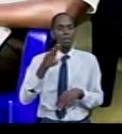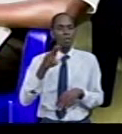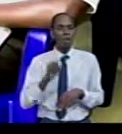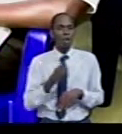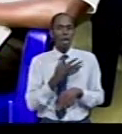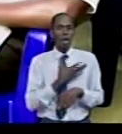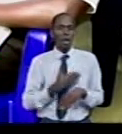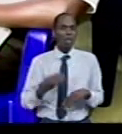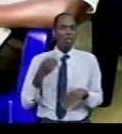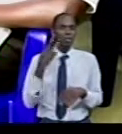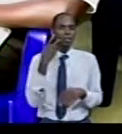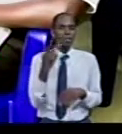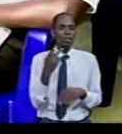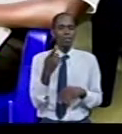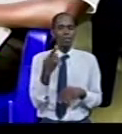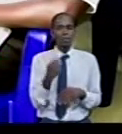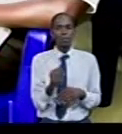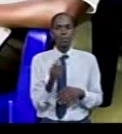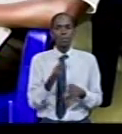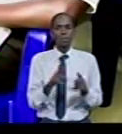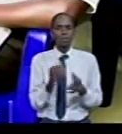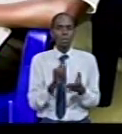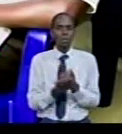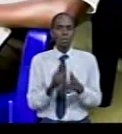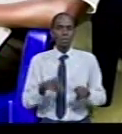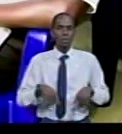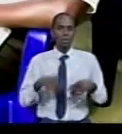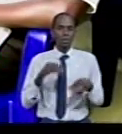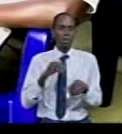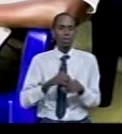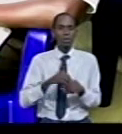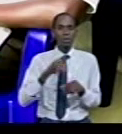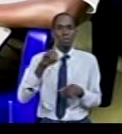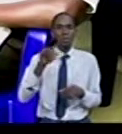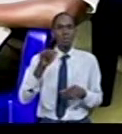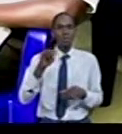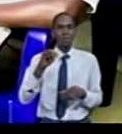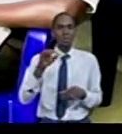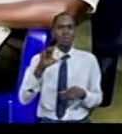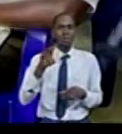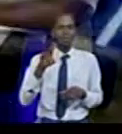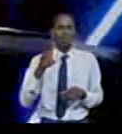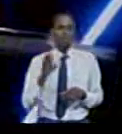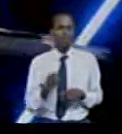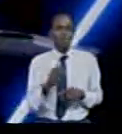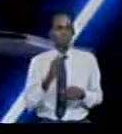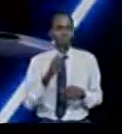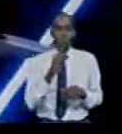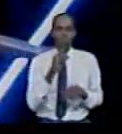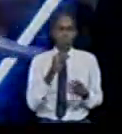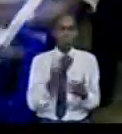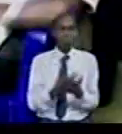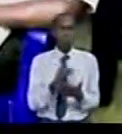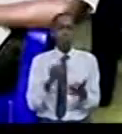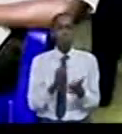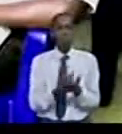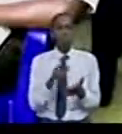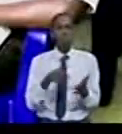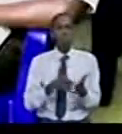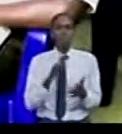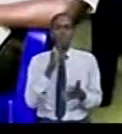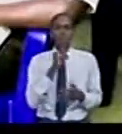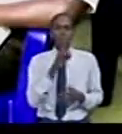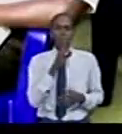Jews which dwelt at Damascus, proving that this is very